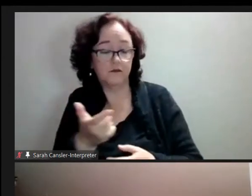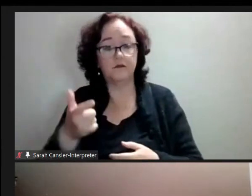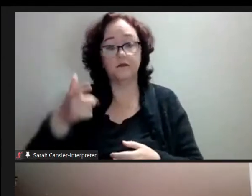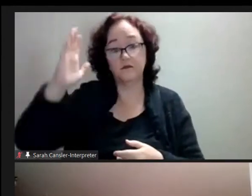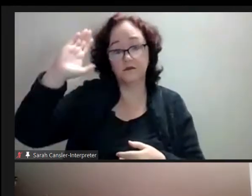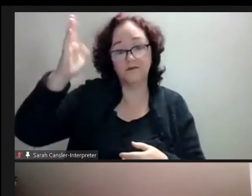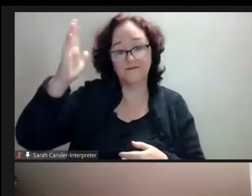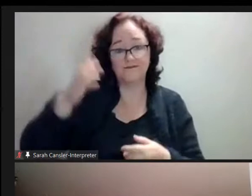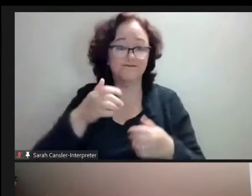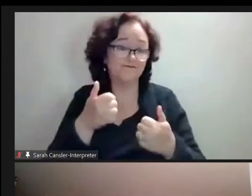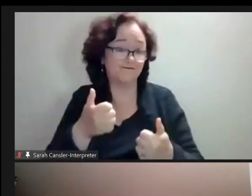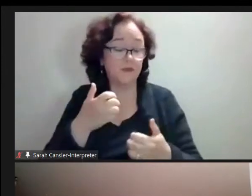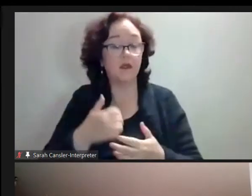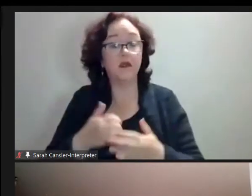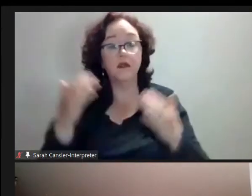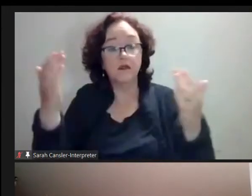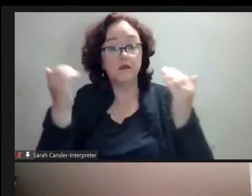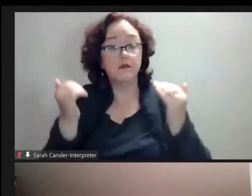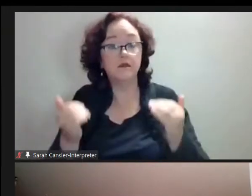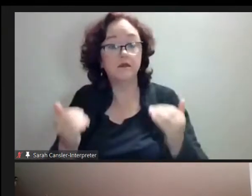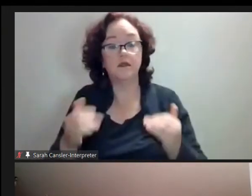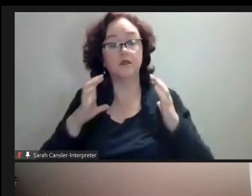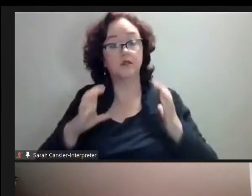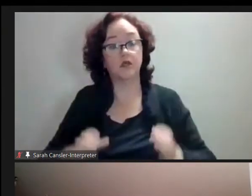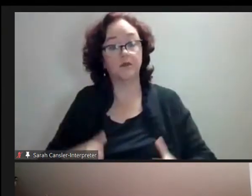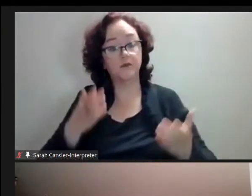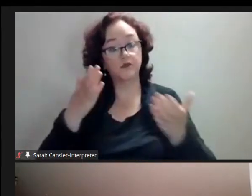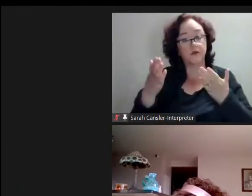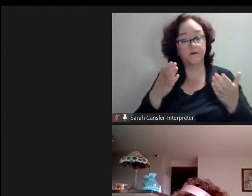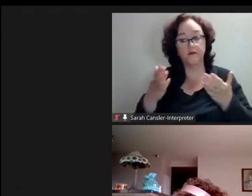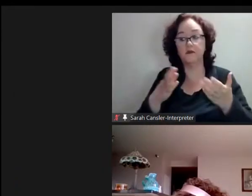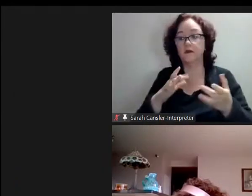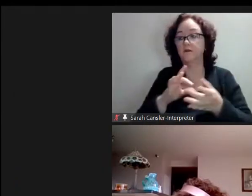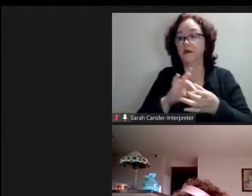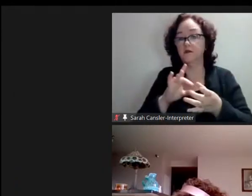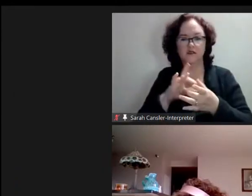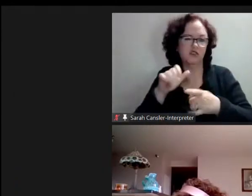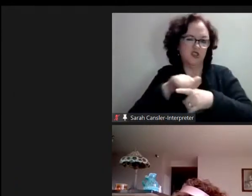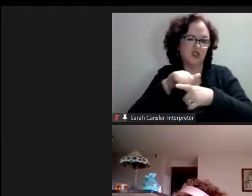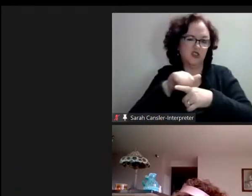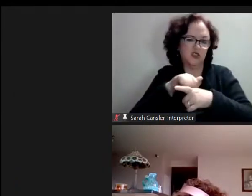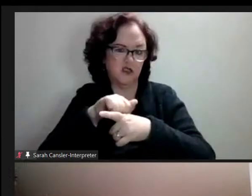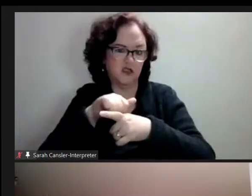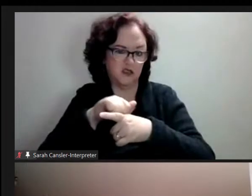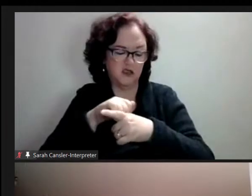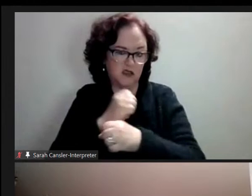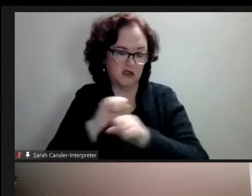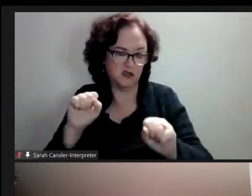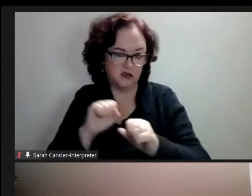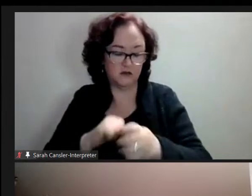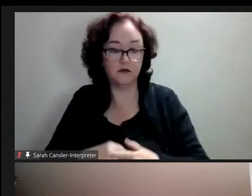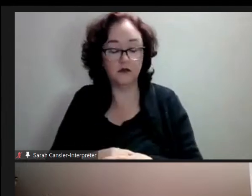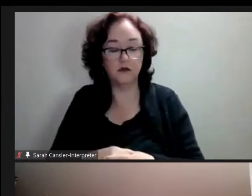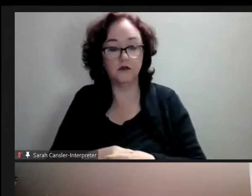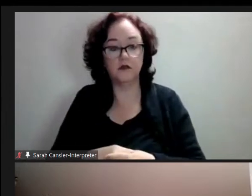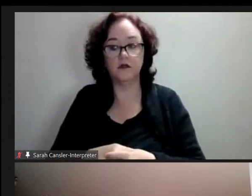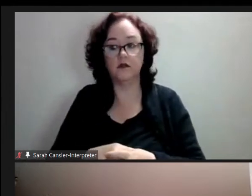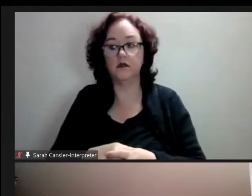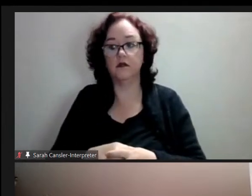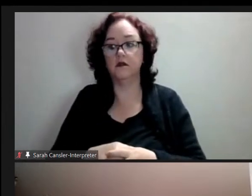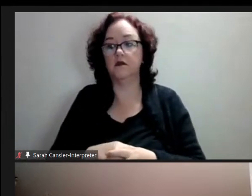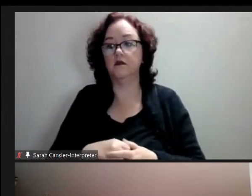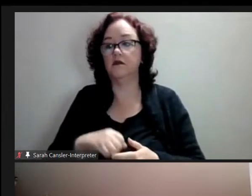Up next is Customer Service Assistant Safety Training Info Session presented by Jeannie